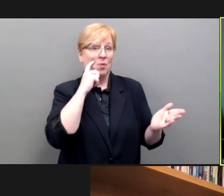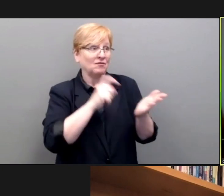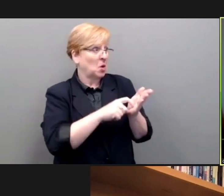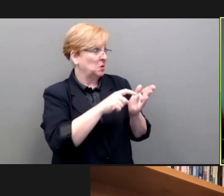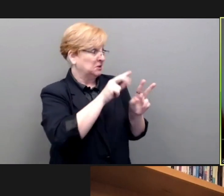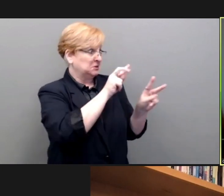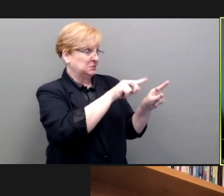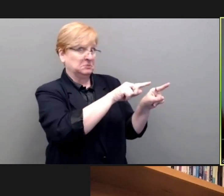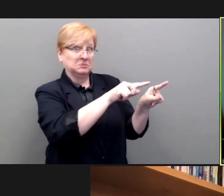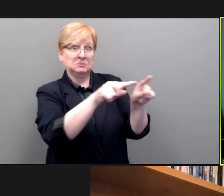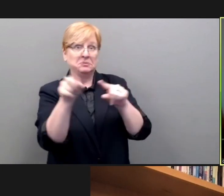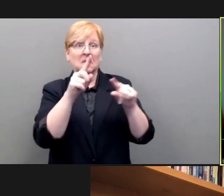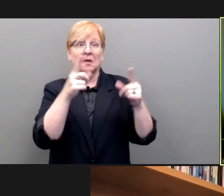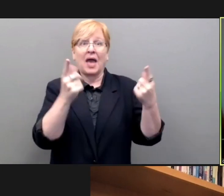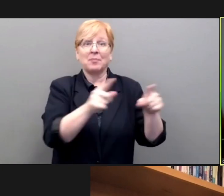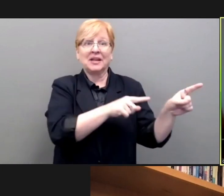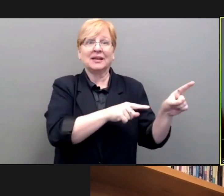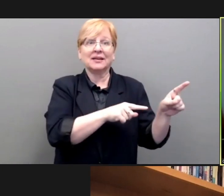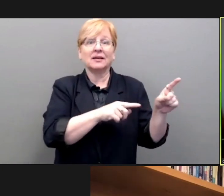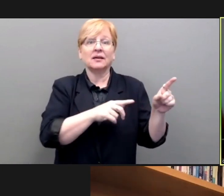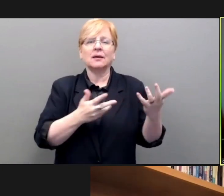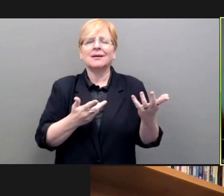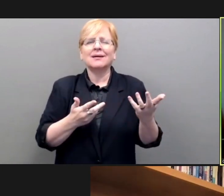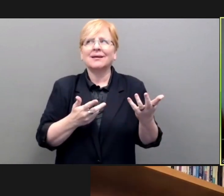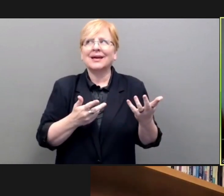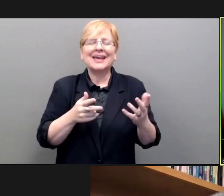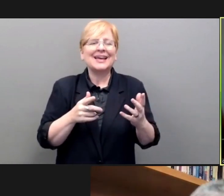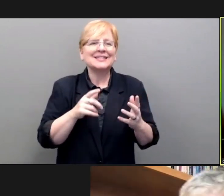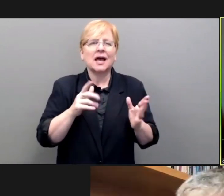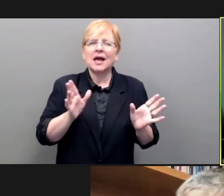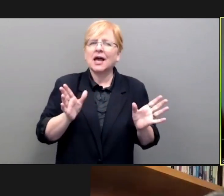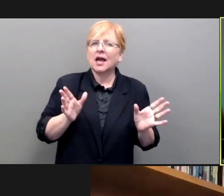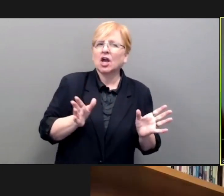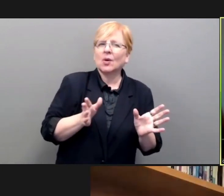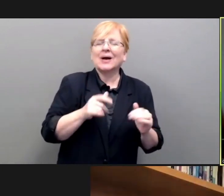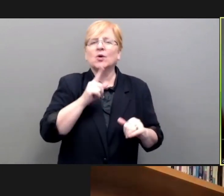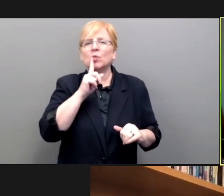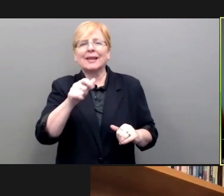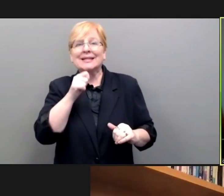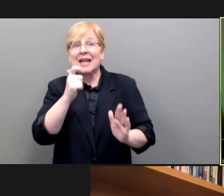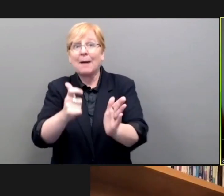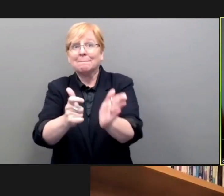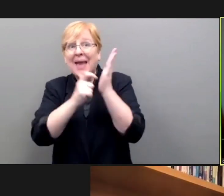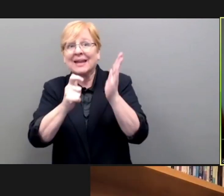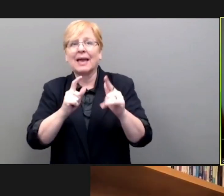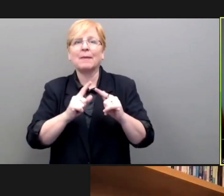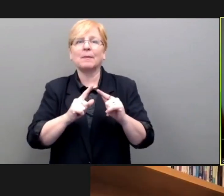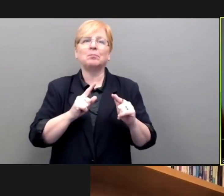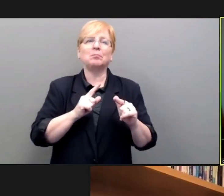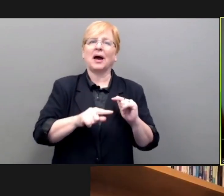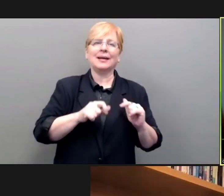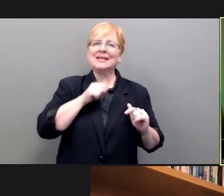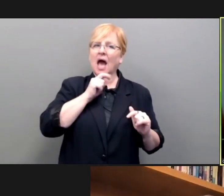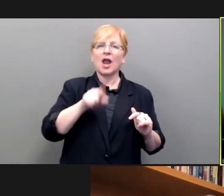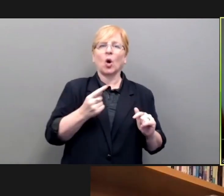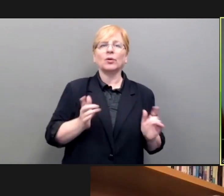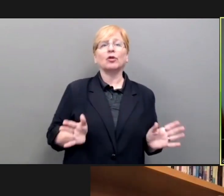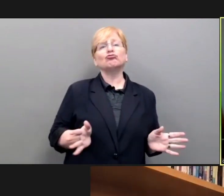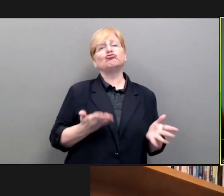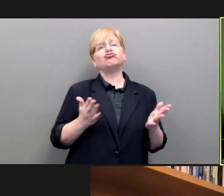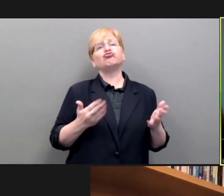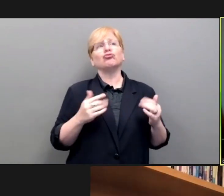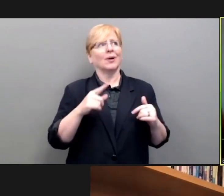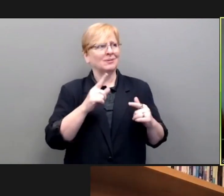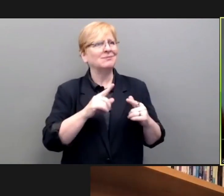I would say it's more than encouragement, less than a mandate, but as close as you can get given what we're allowed to